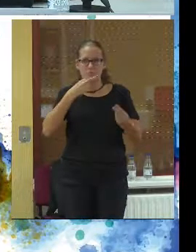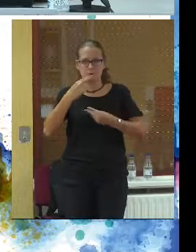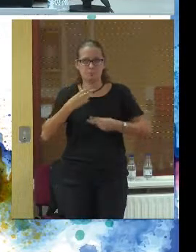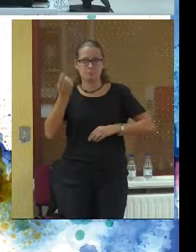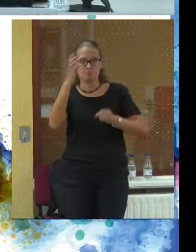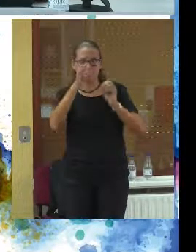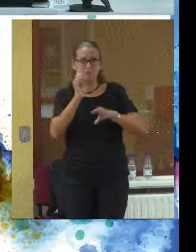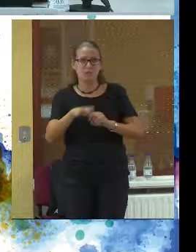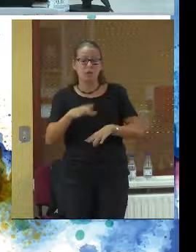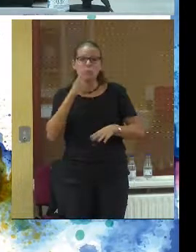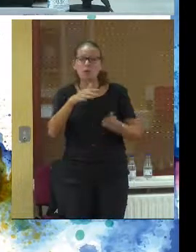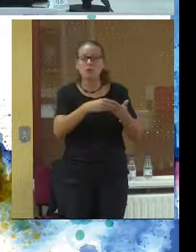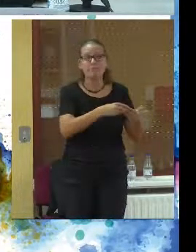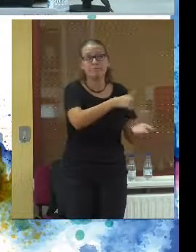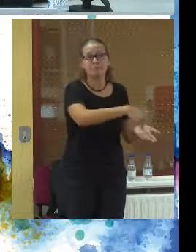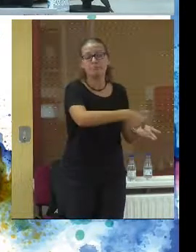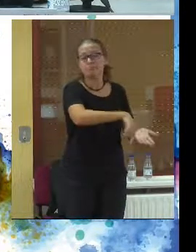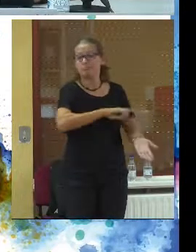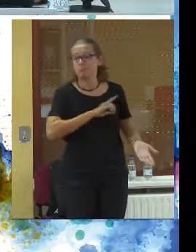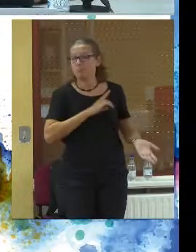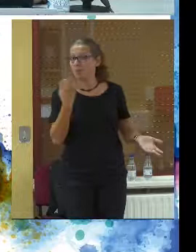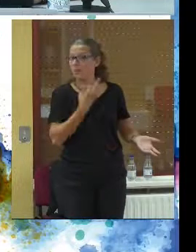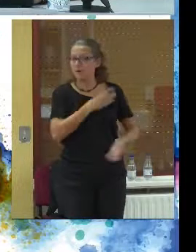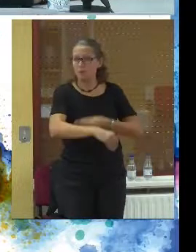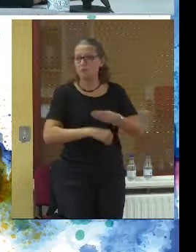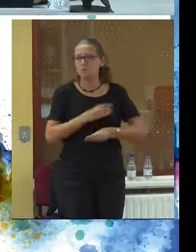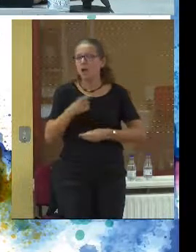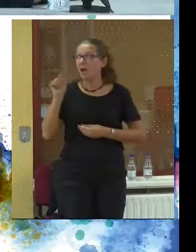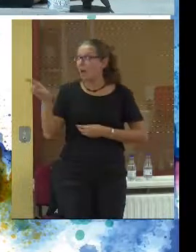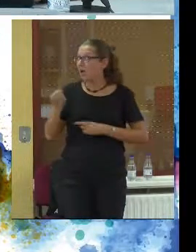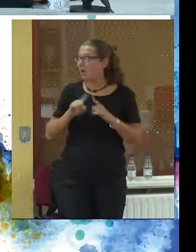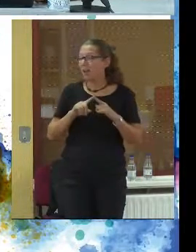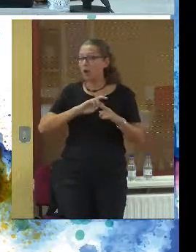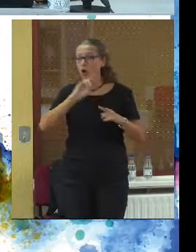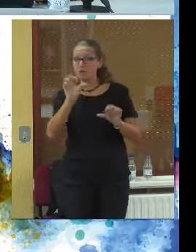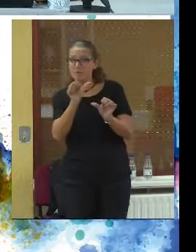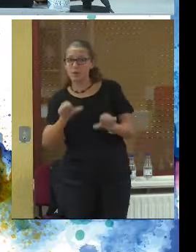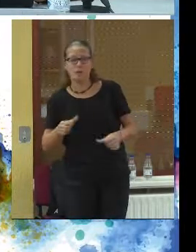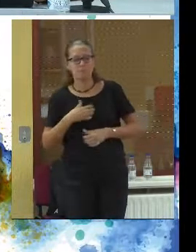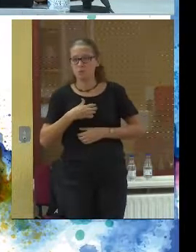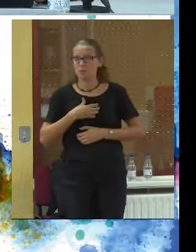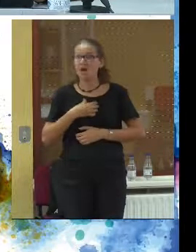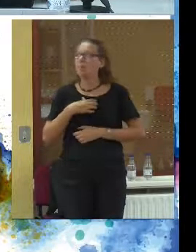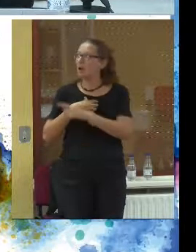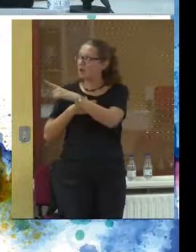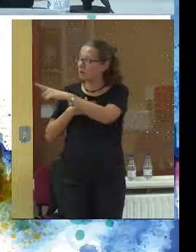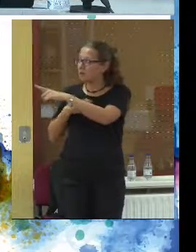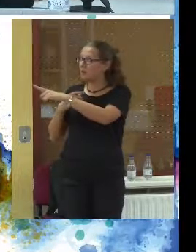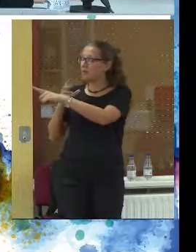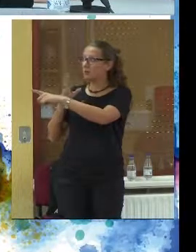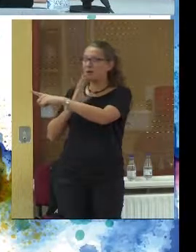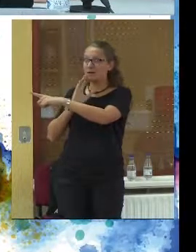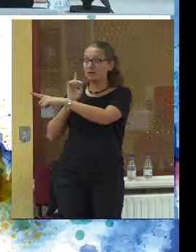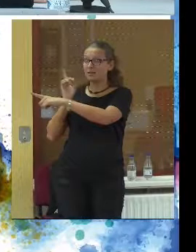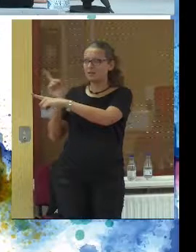the customer demanded that we do, and we didn't have a lot of leeway. So with screens of that type right now, we've